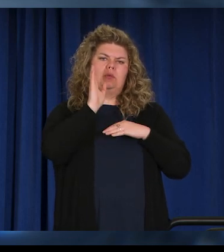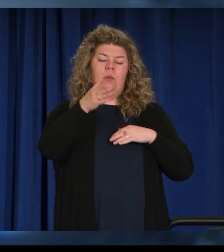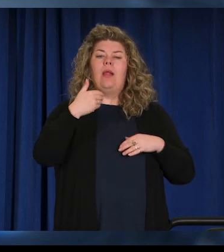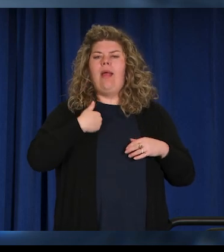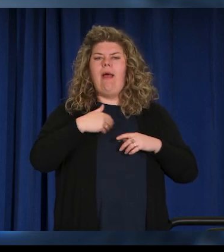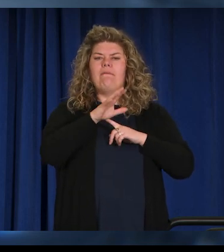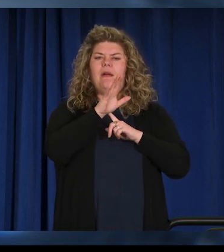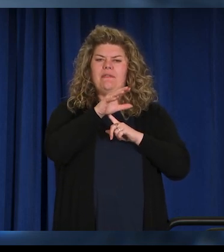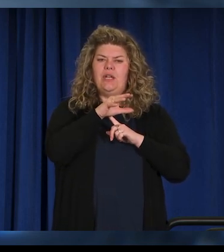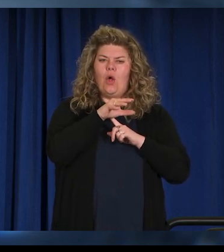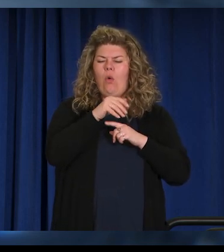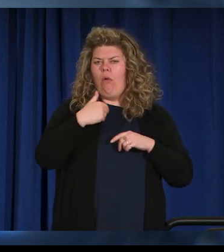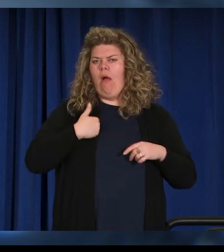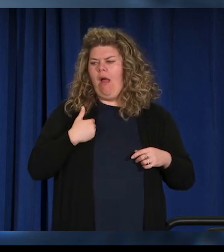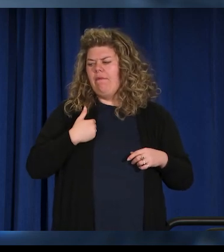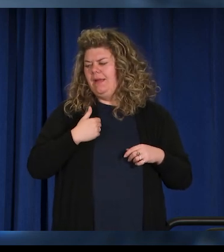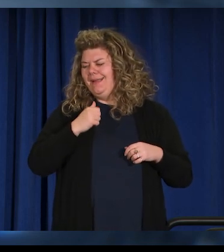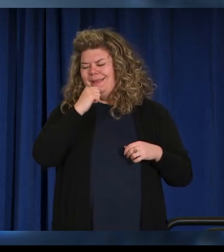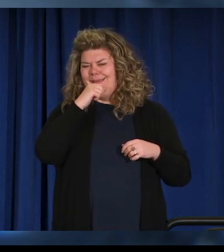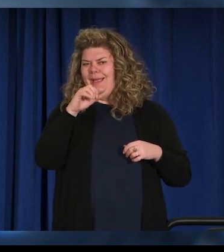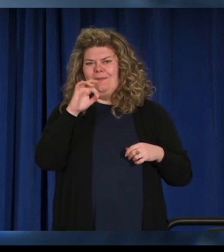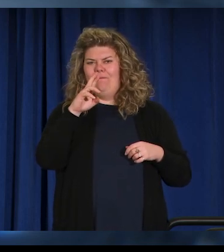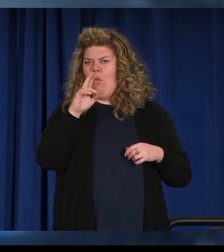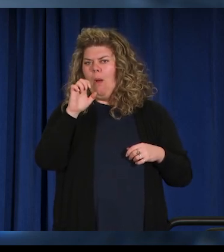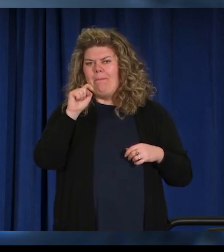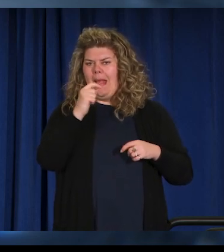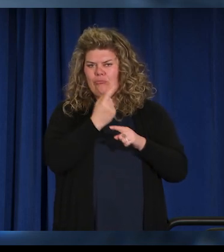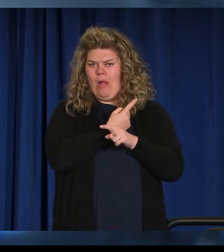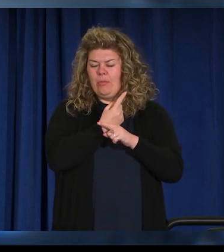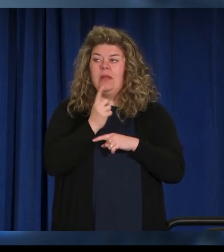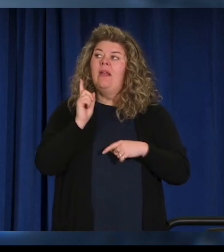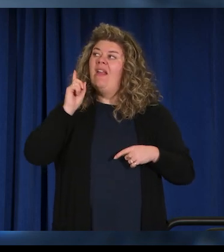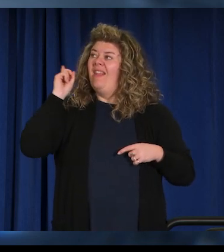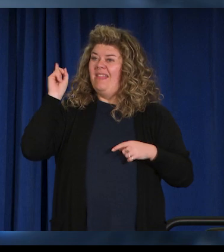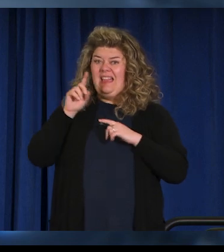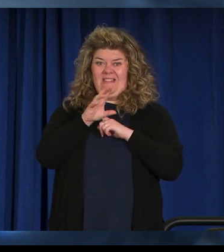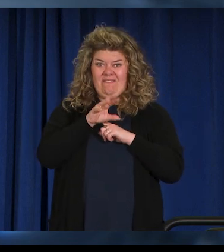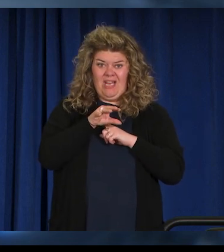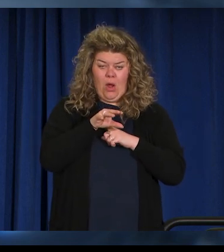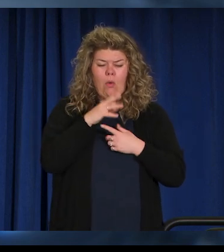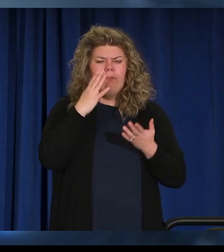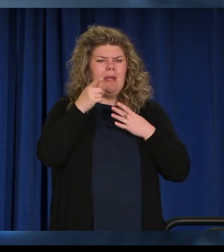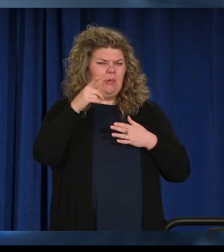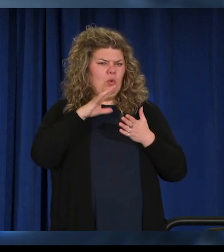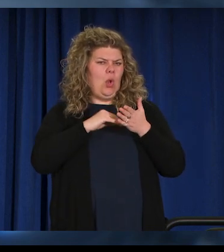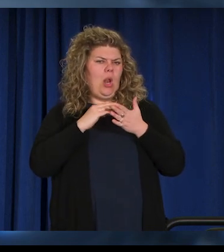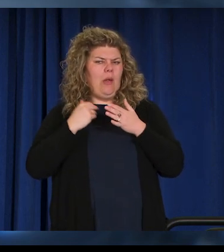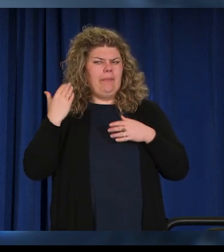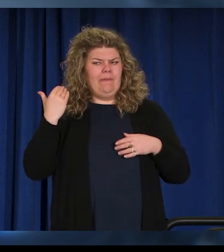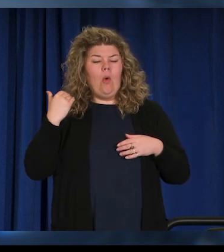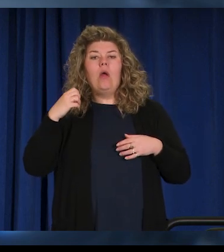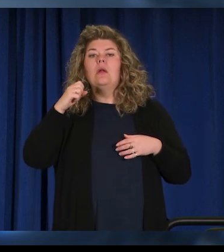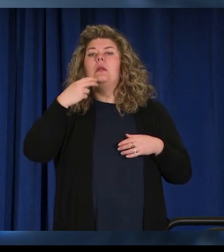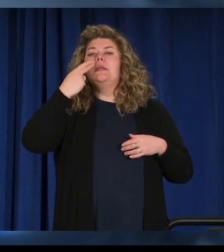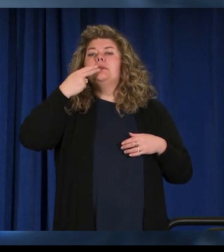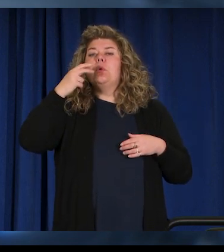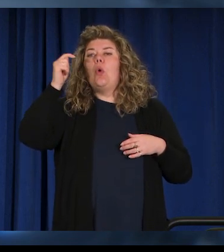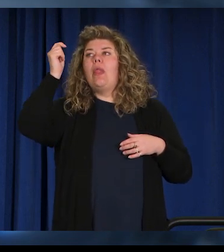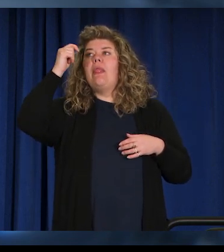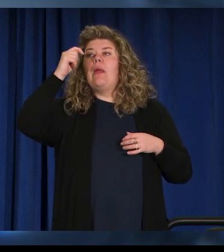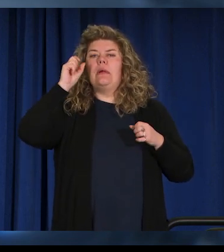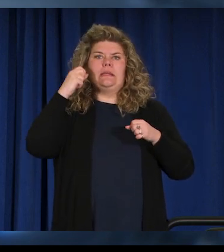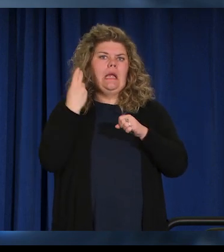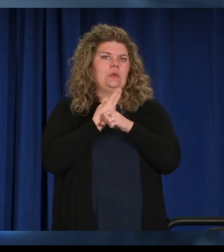video to share and did format it properly. So this video though talks about spoon theory. Some of you may have learned about this, but spoon theory can be used